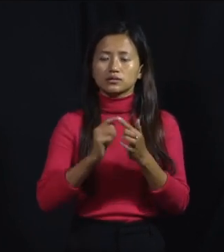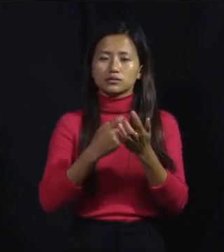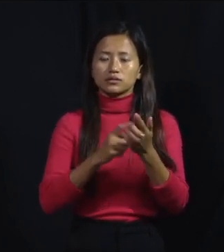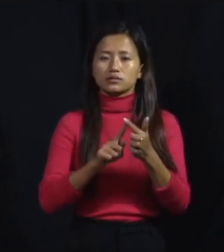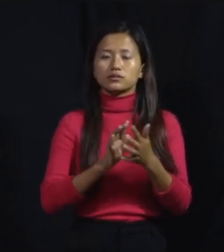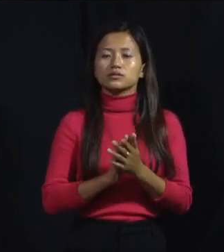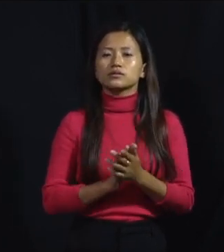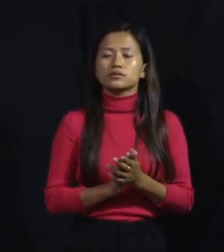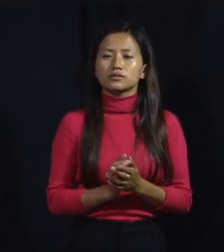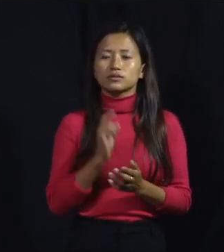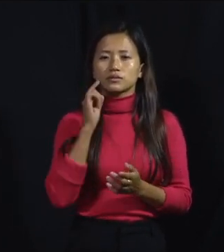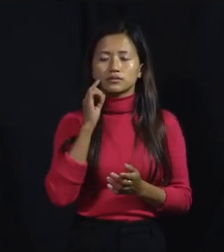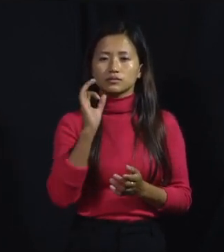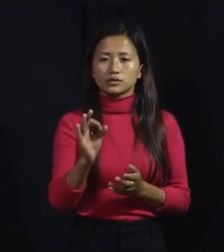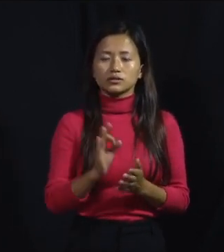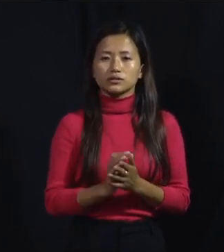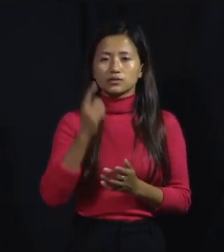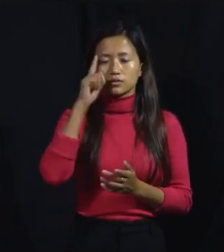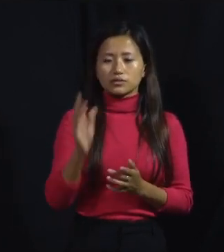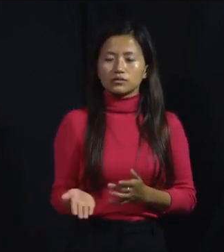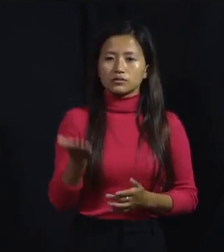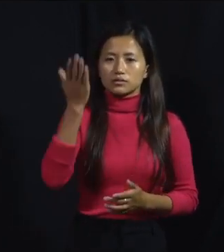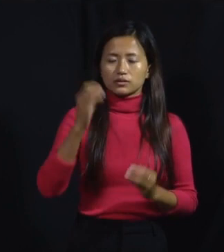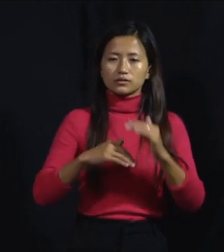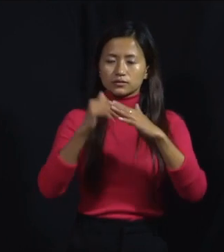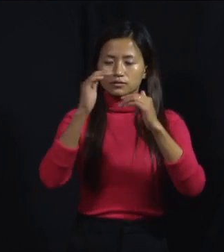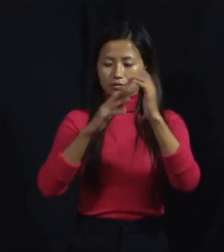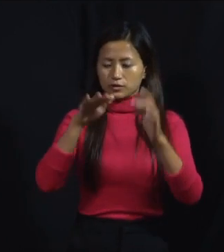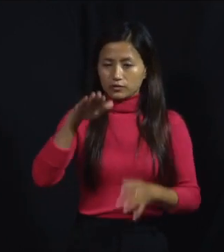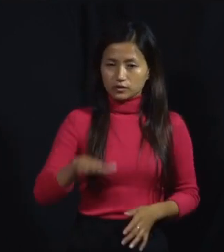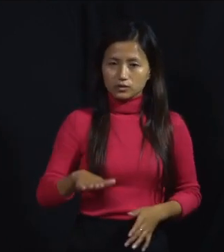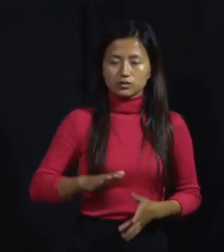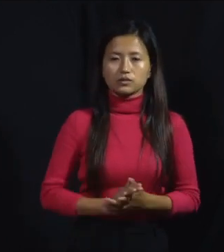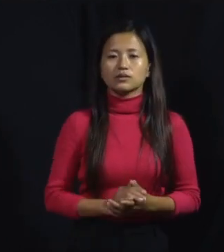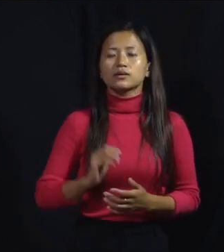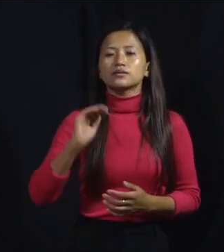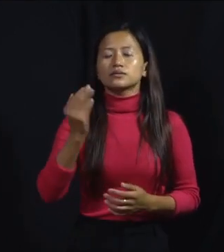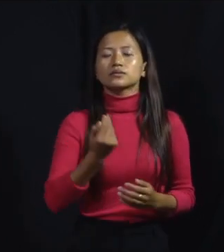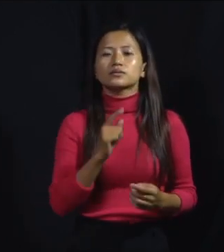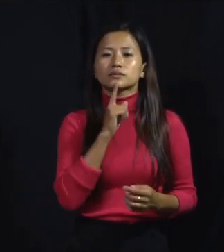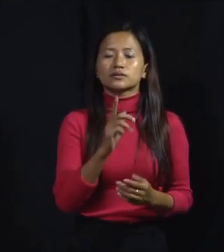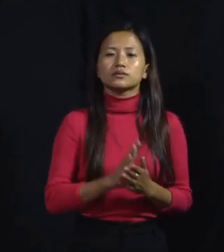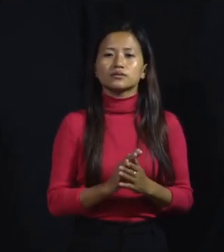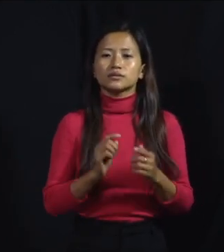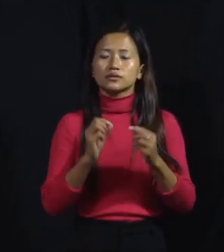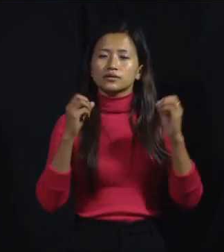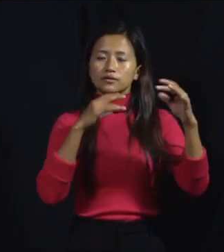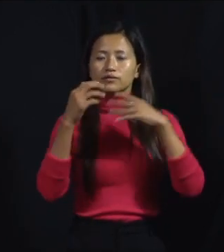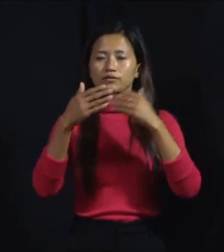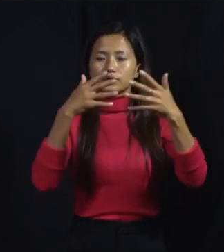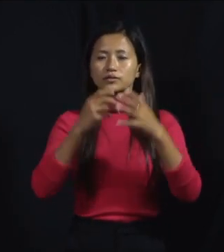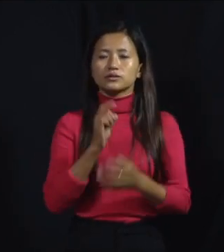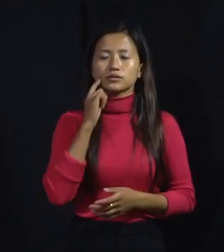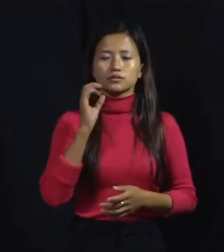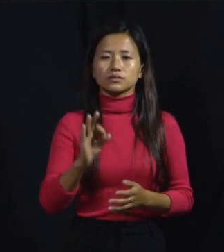is important for the growth and development of a child. And some say that environment is